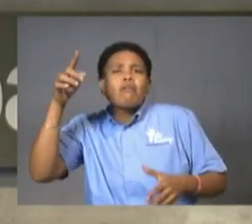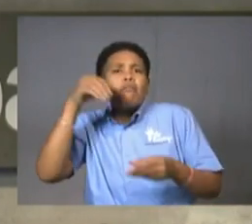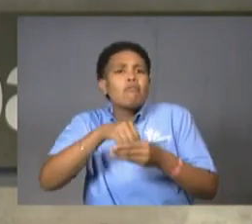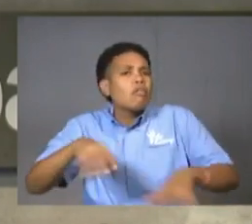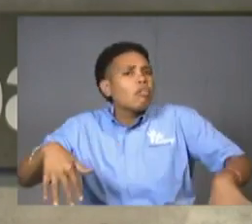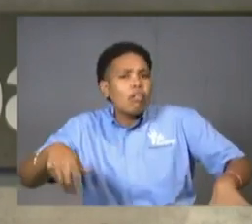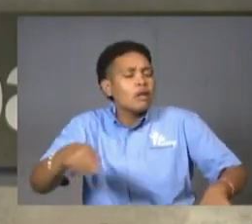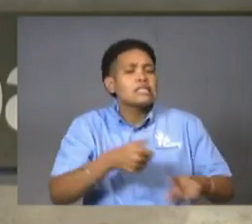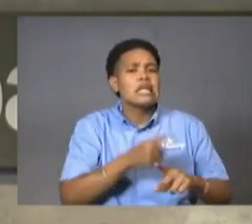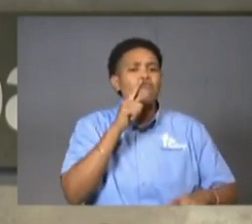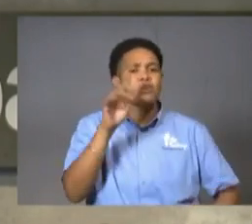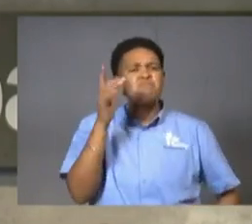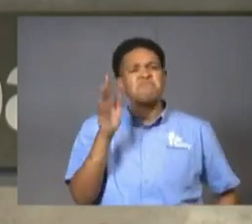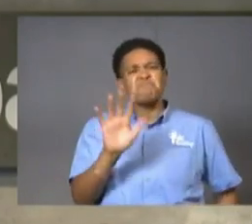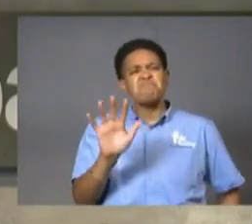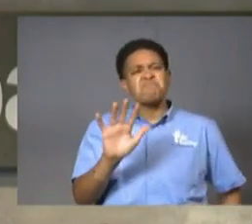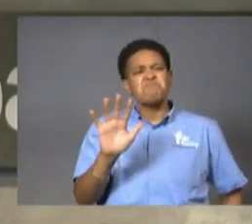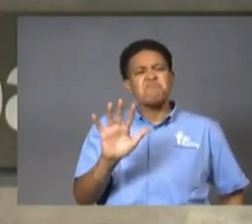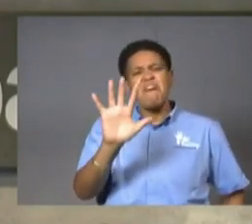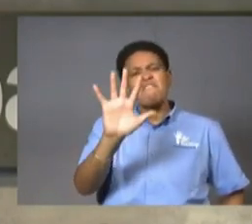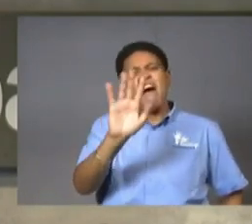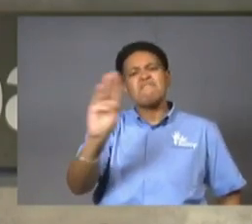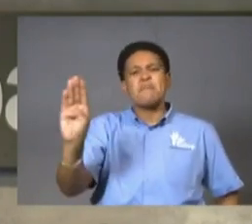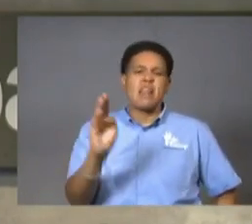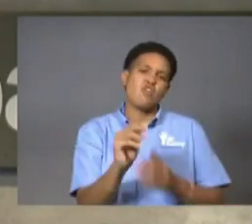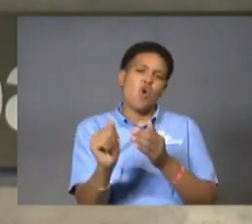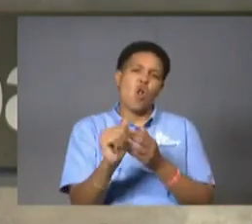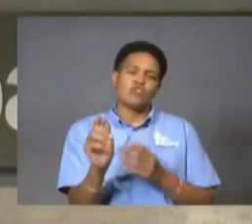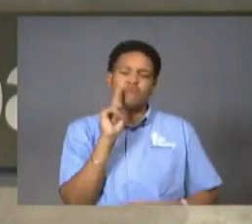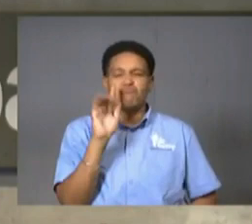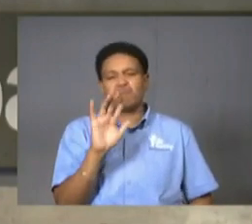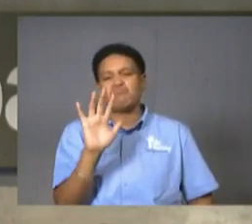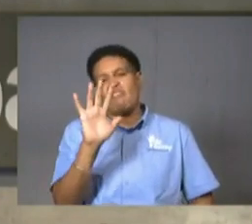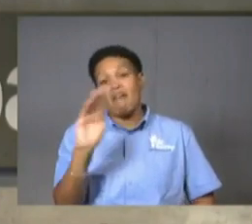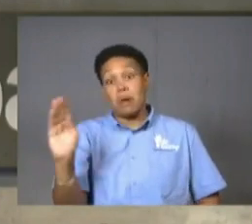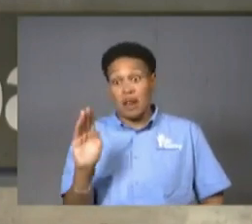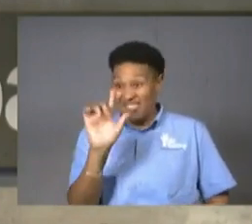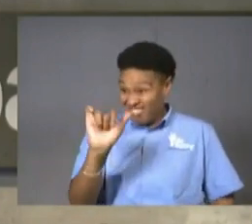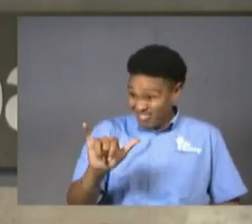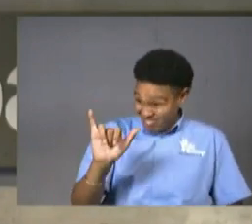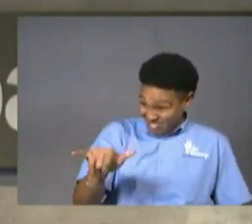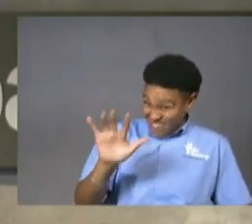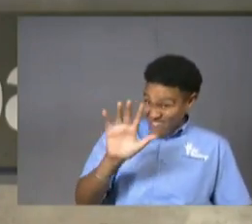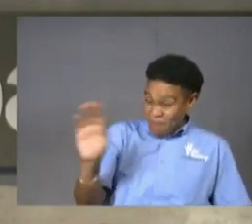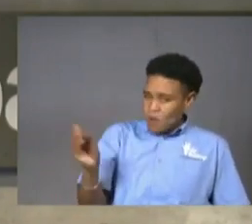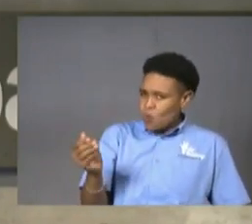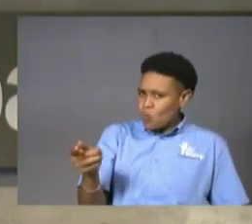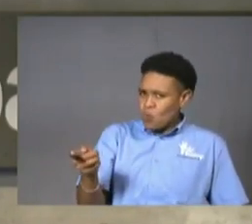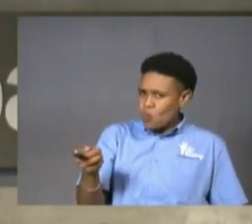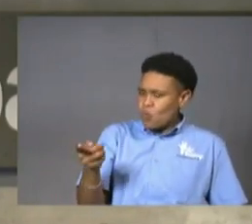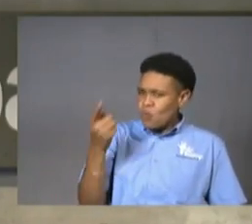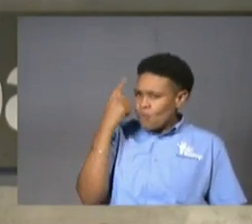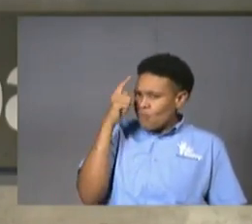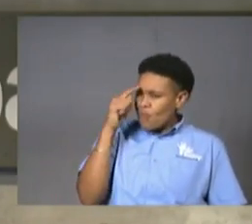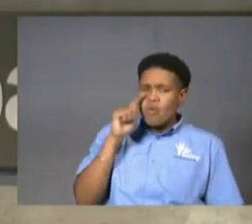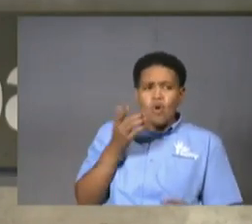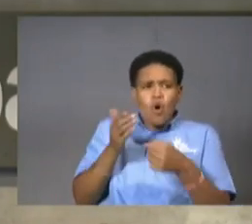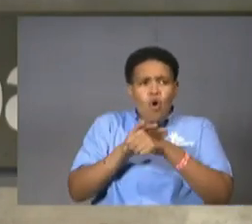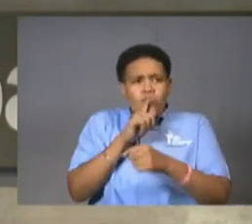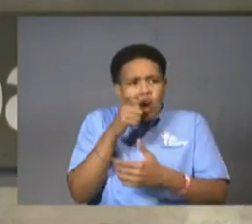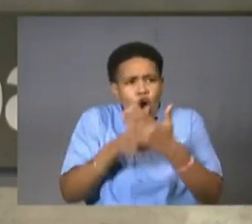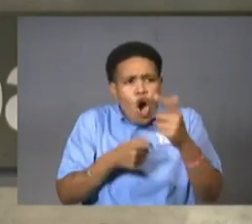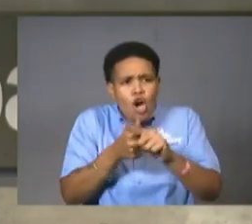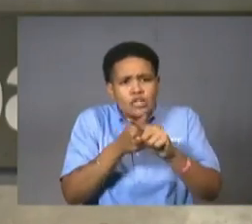about approximately $5 billion. And that $5 billion covers the cost of operationalizing the